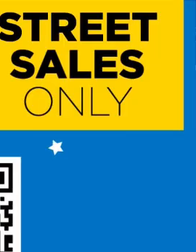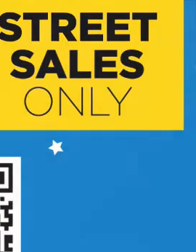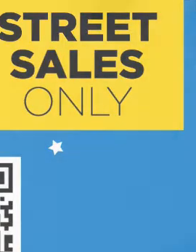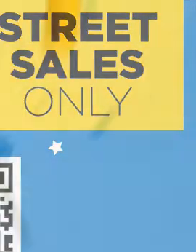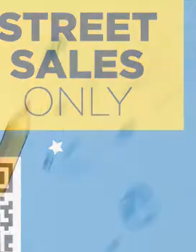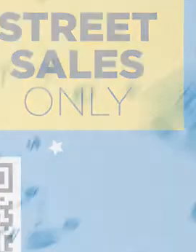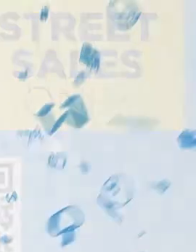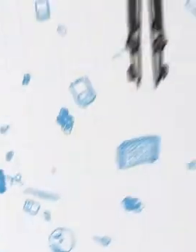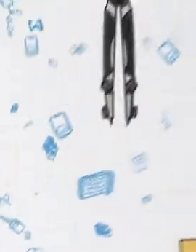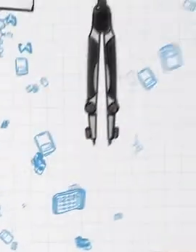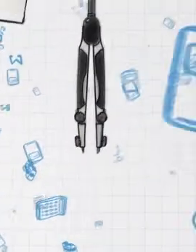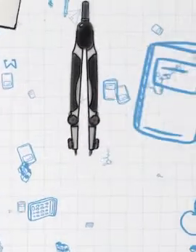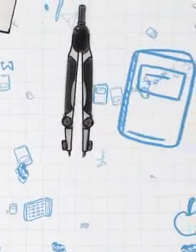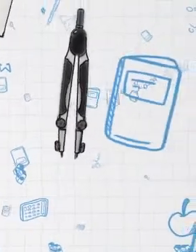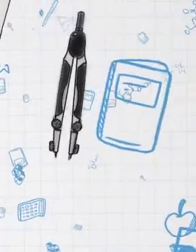Zoshi.